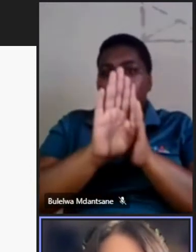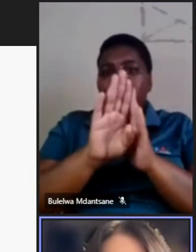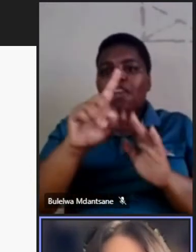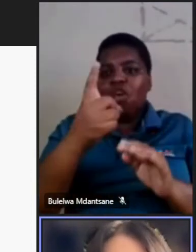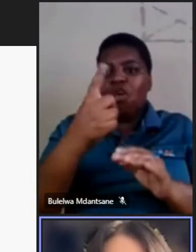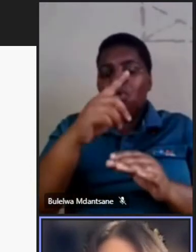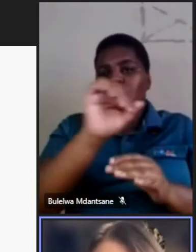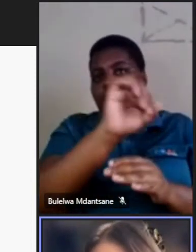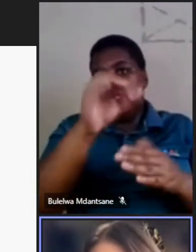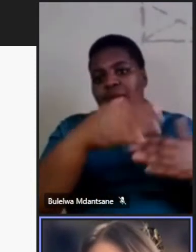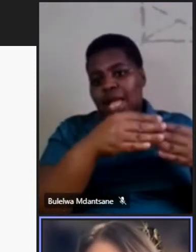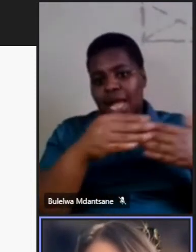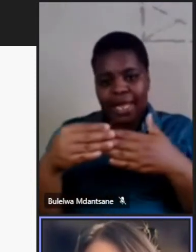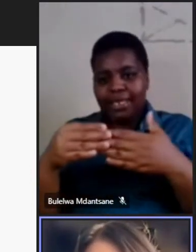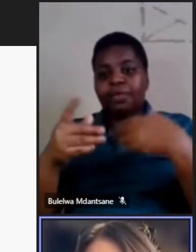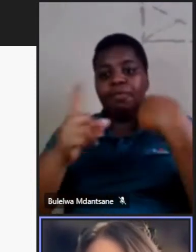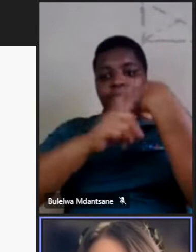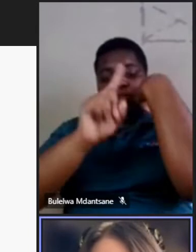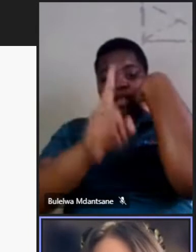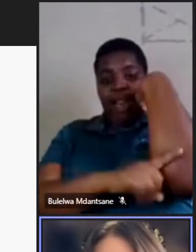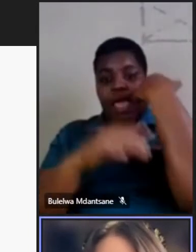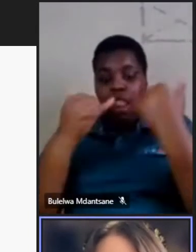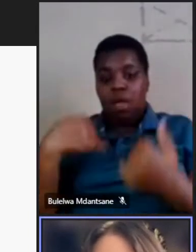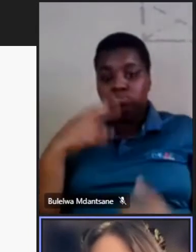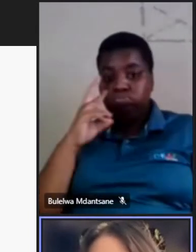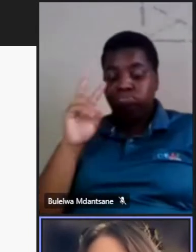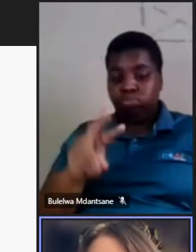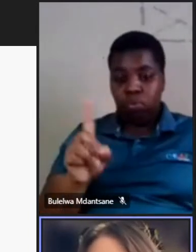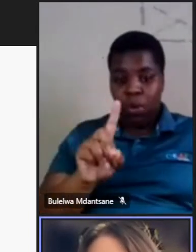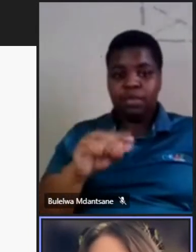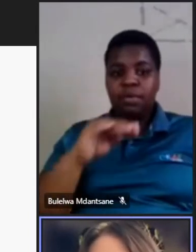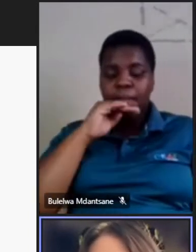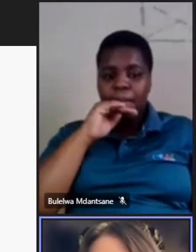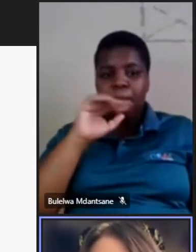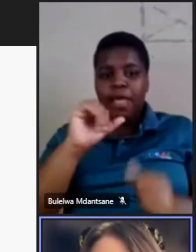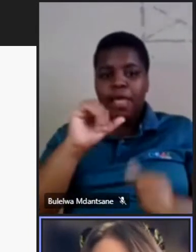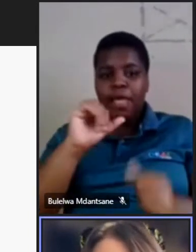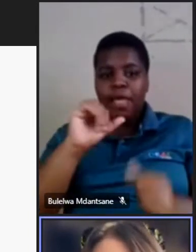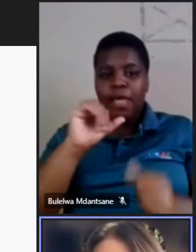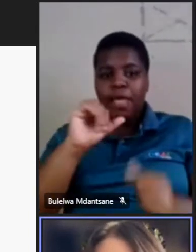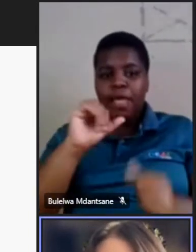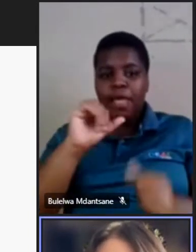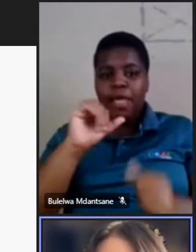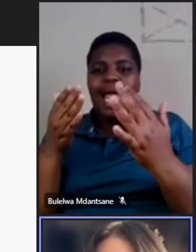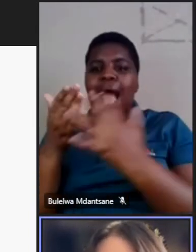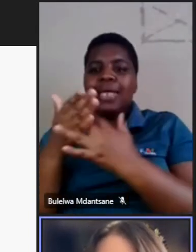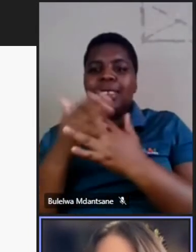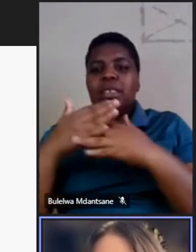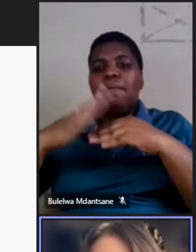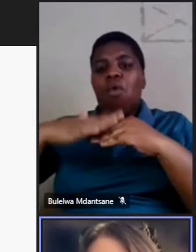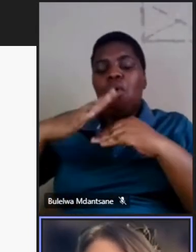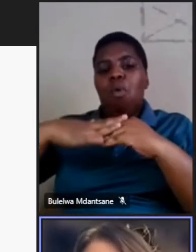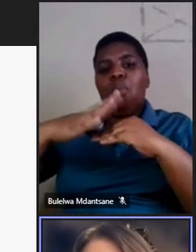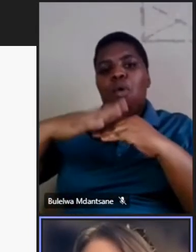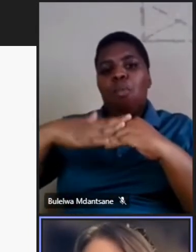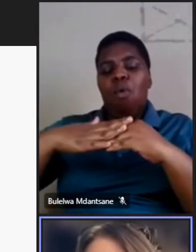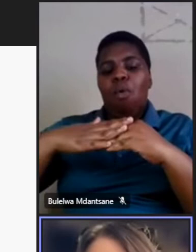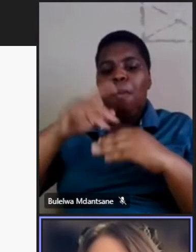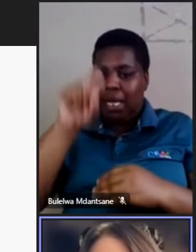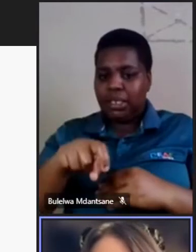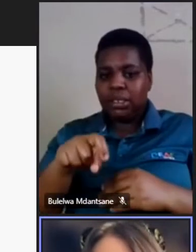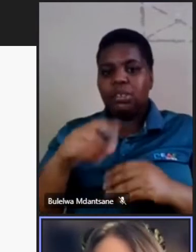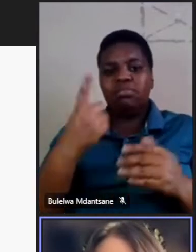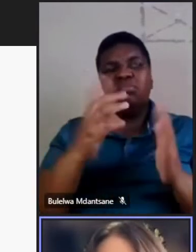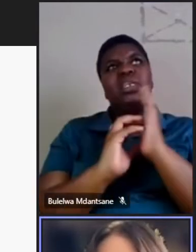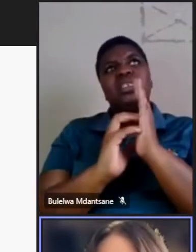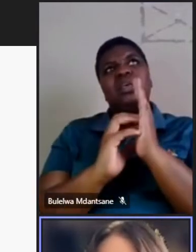The last that the project is looking at is we would love to have the guide be more accessible and inclusive. So for example, having